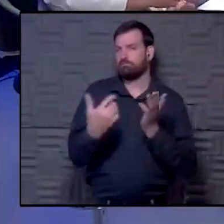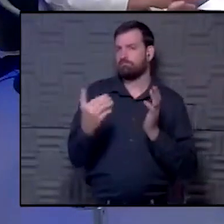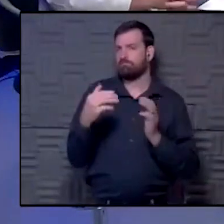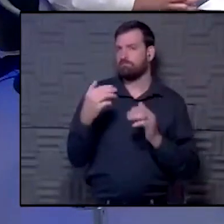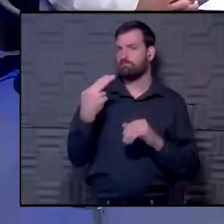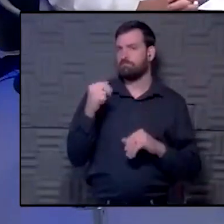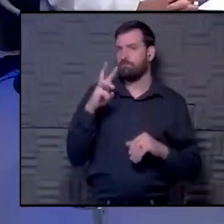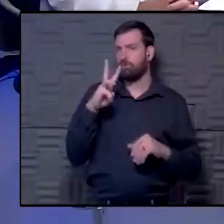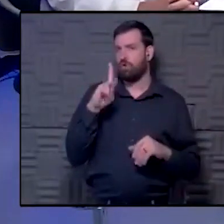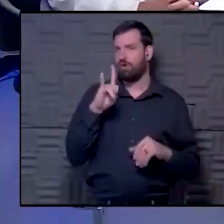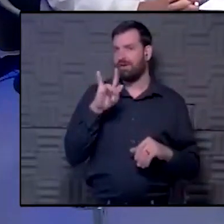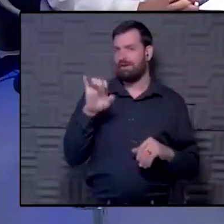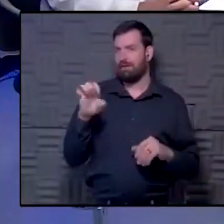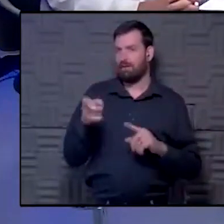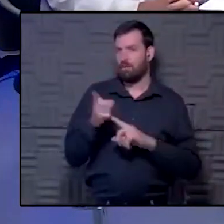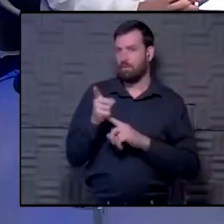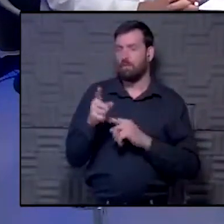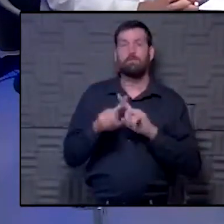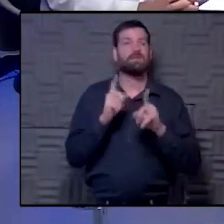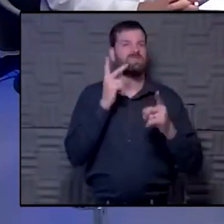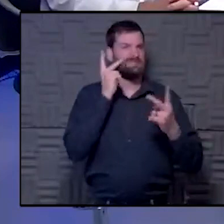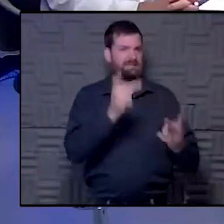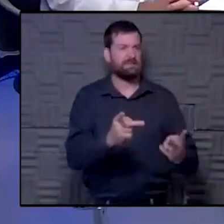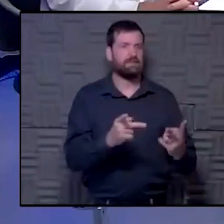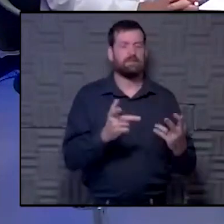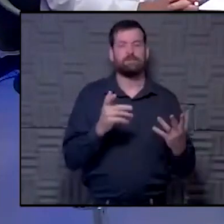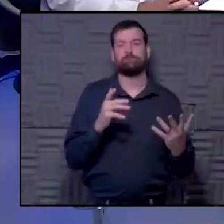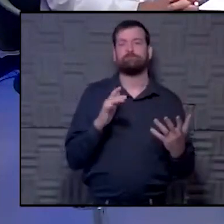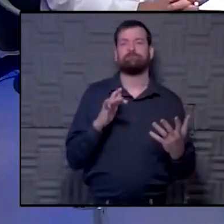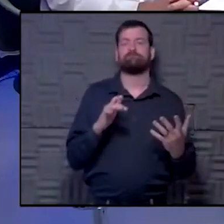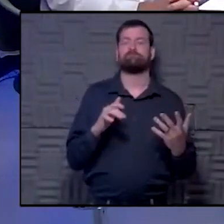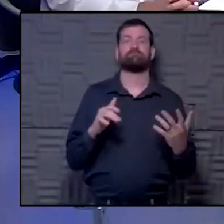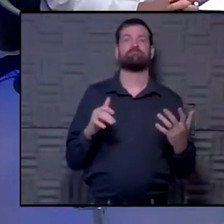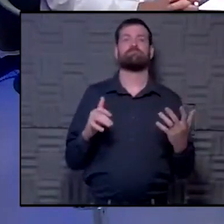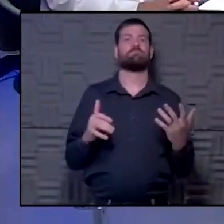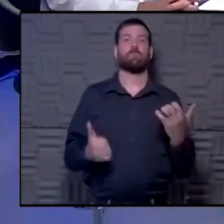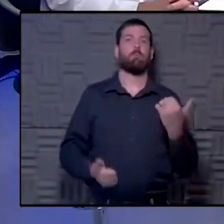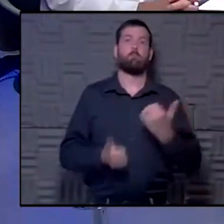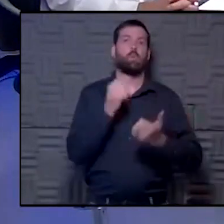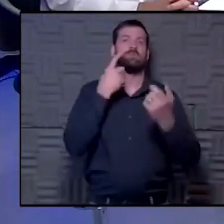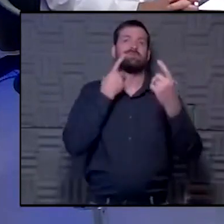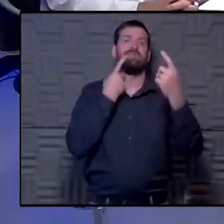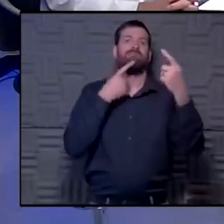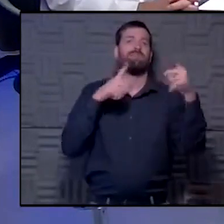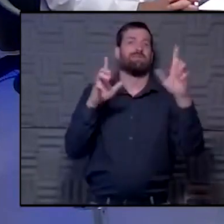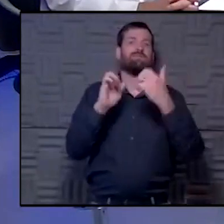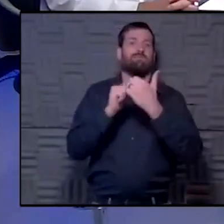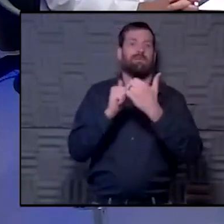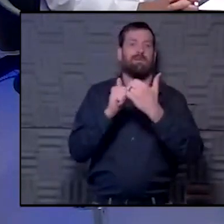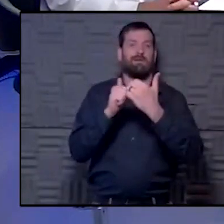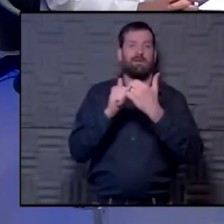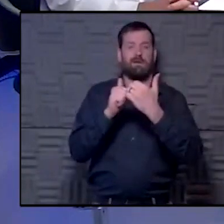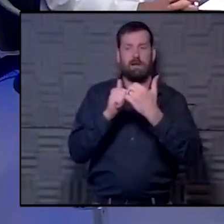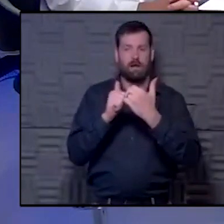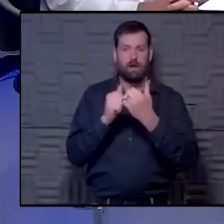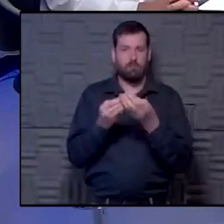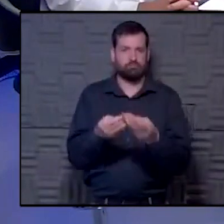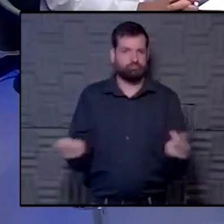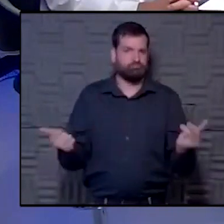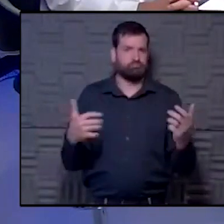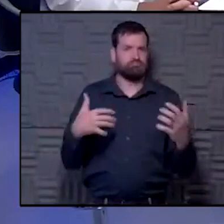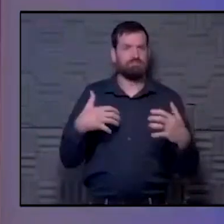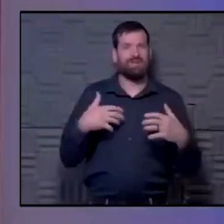and I, but first with you. What have you seen that has been the most effective way to address vaccine